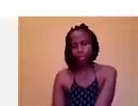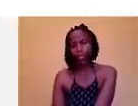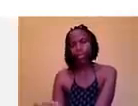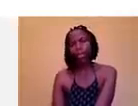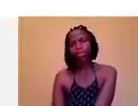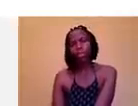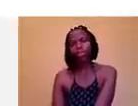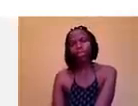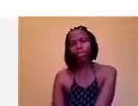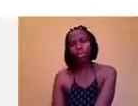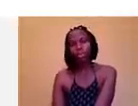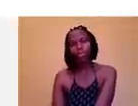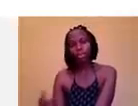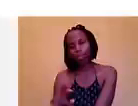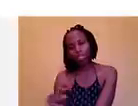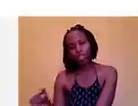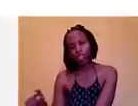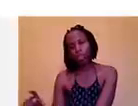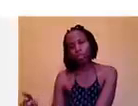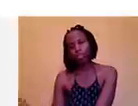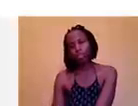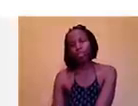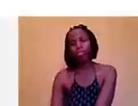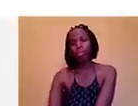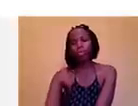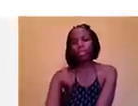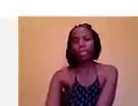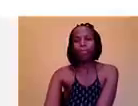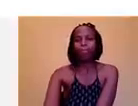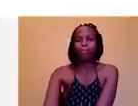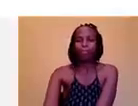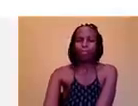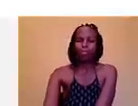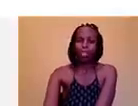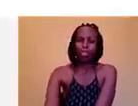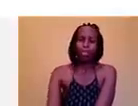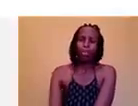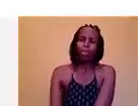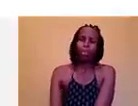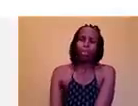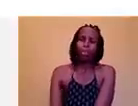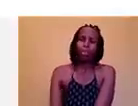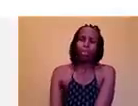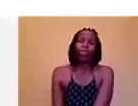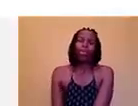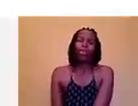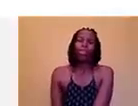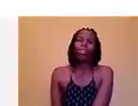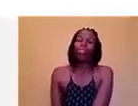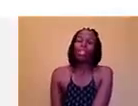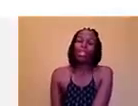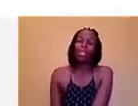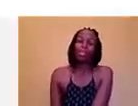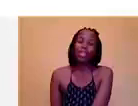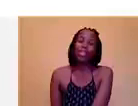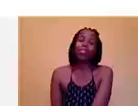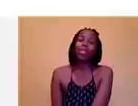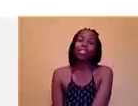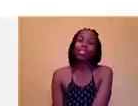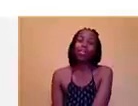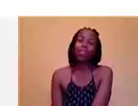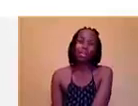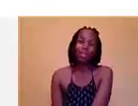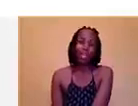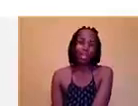don't worry. I'll be able to call you back because it records on the phone. So we also have what we call the First Year